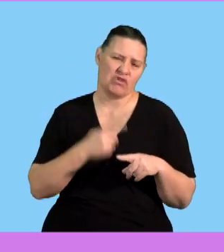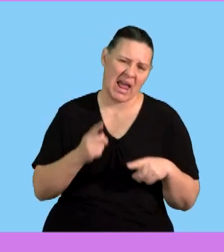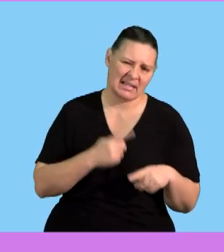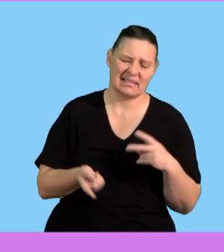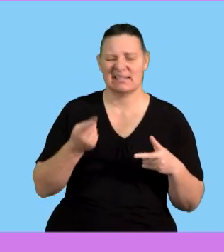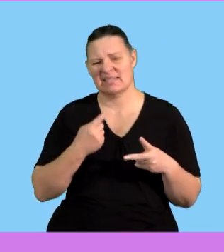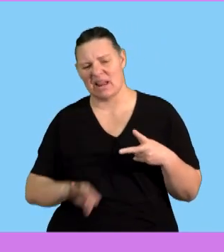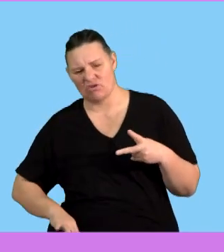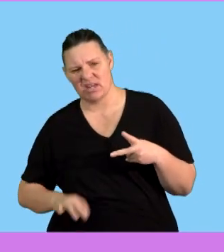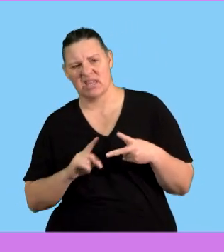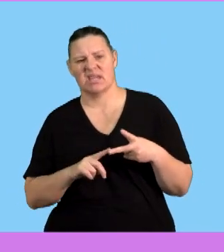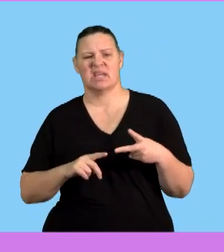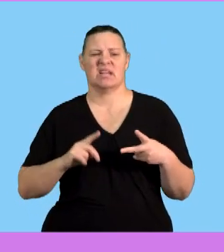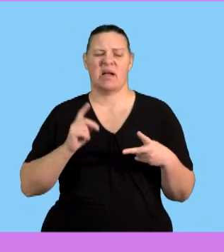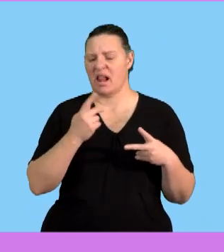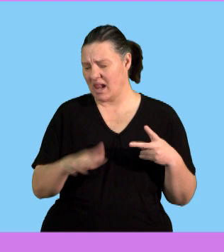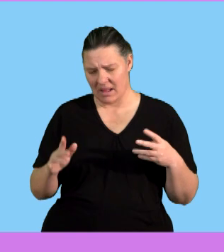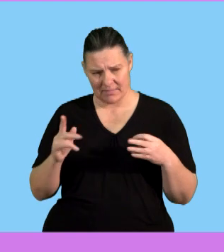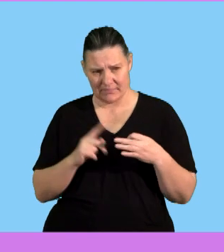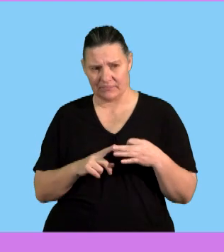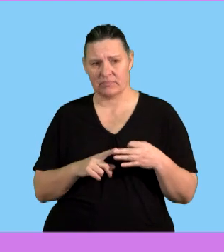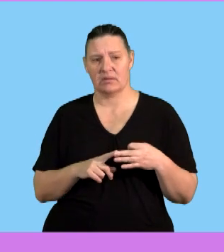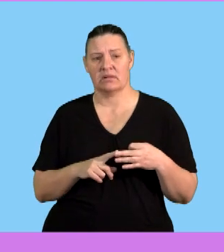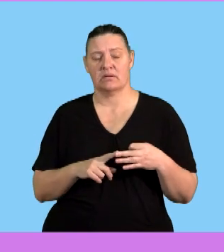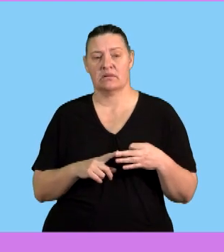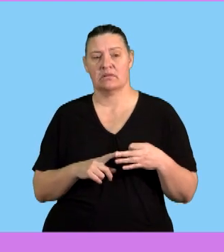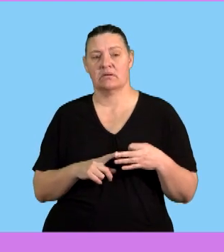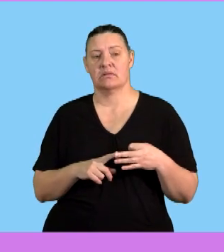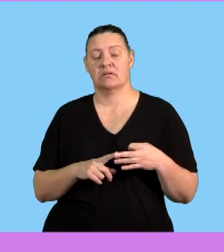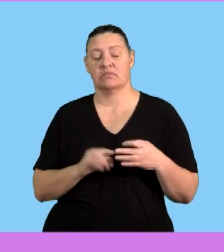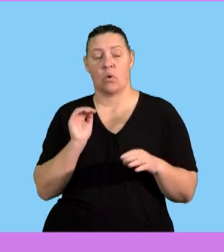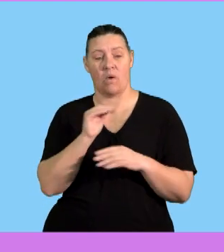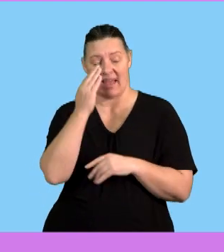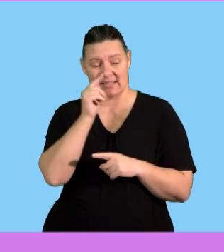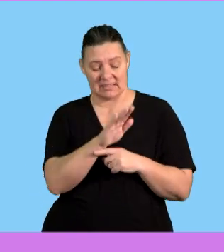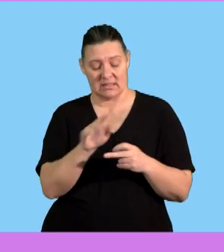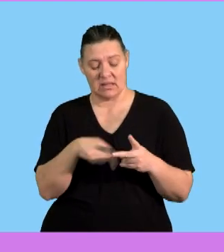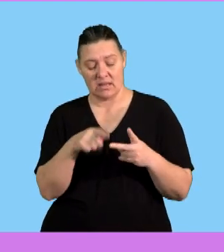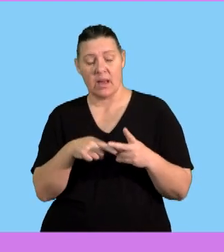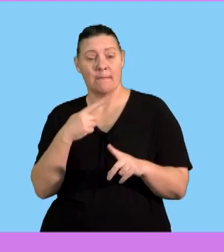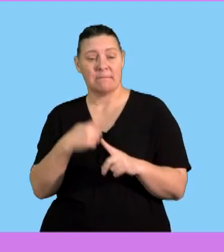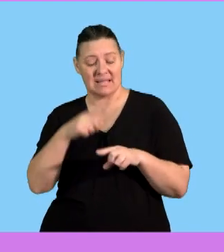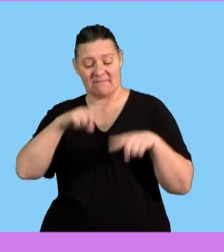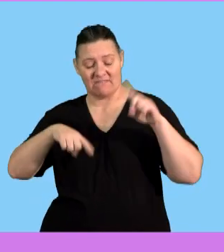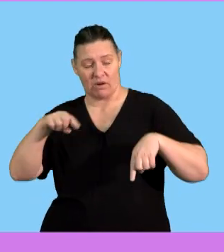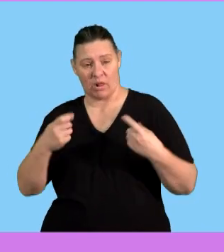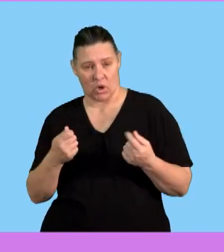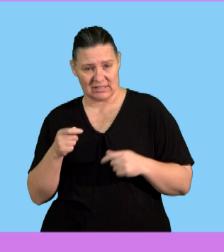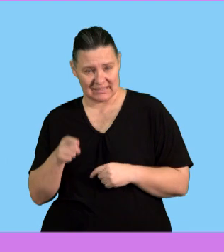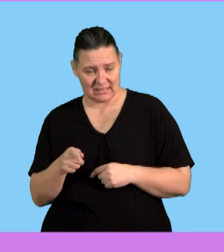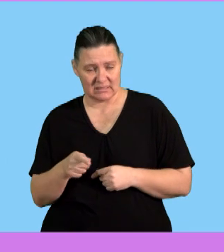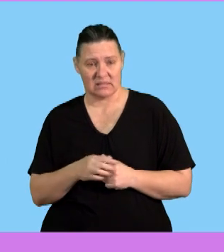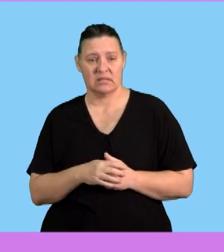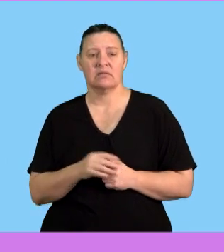rent, salaries, installments, etc. Remember, that is your overheads, plus the variable cost,